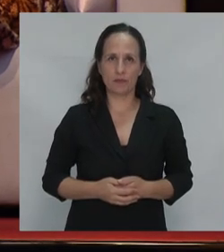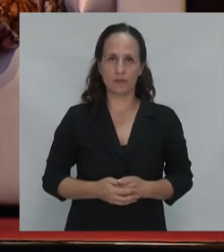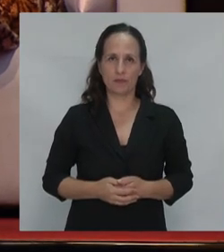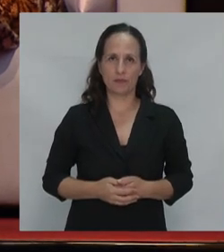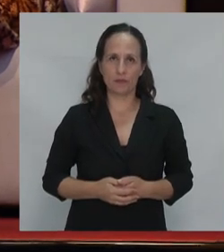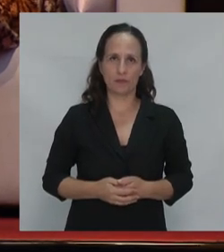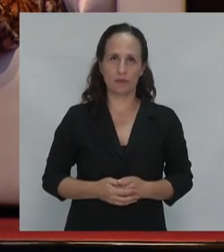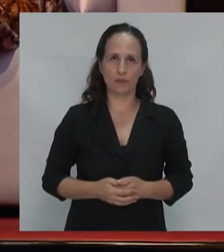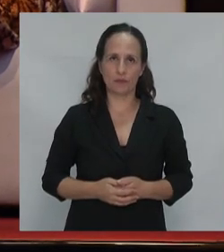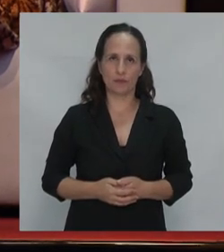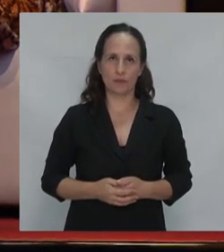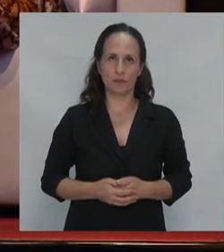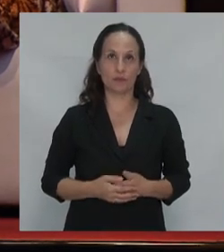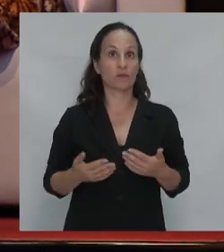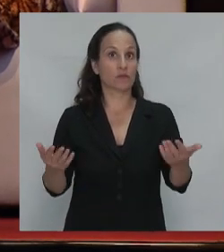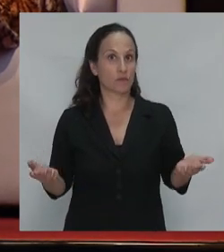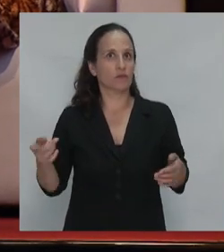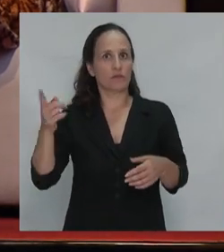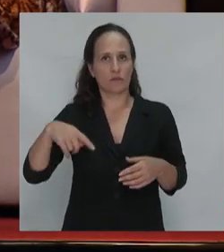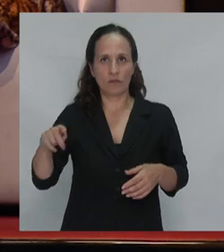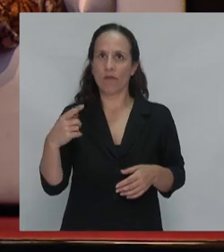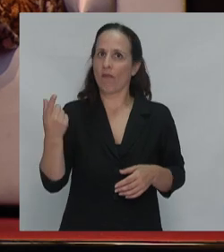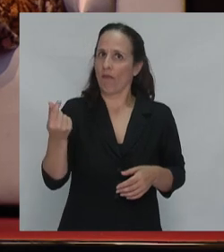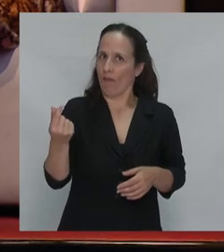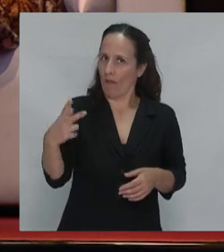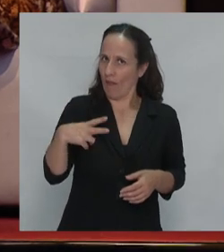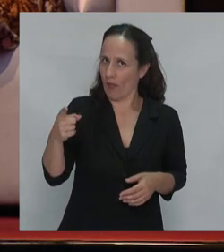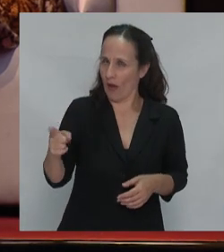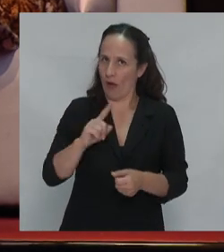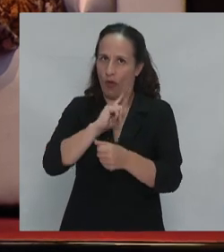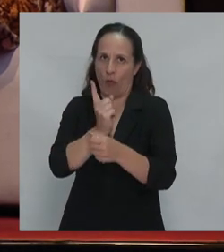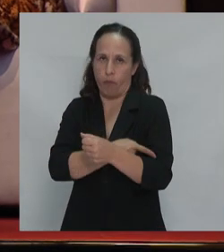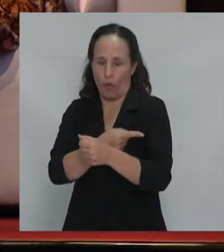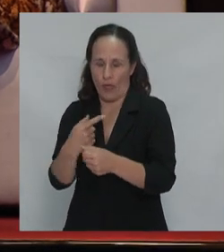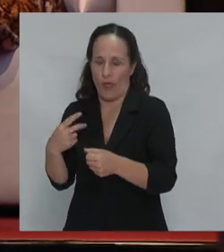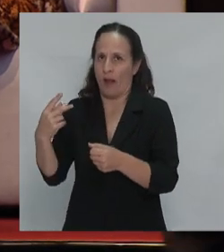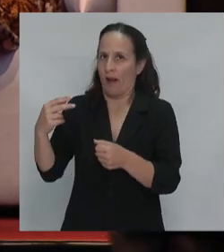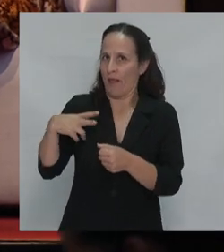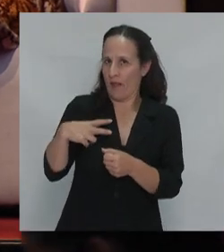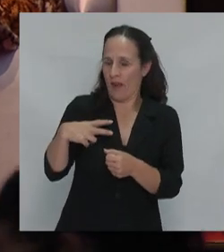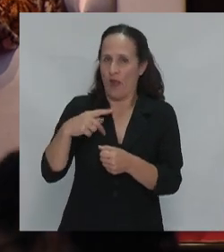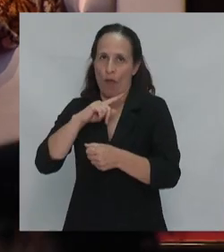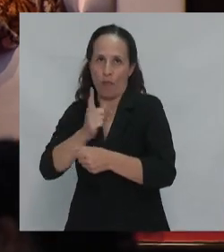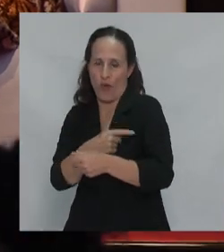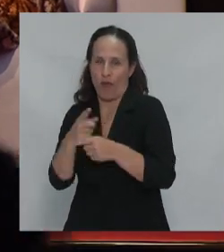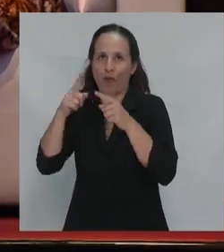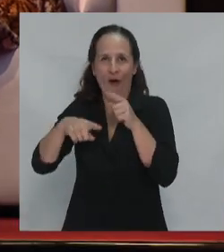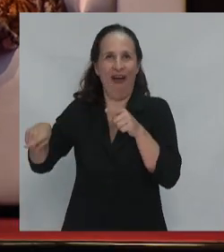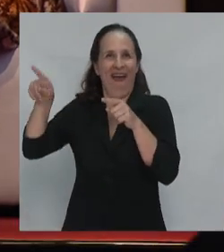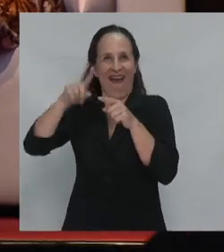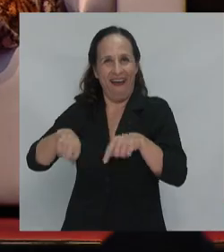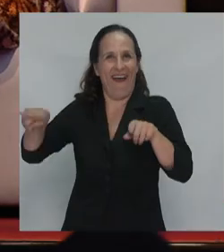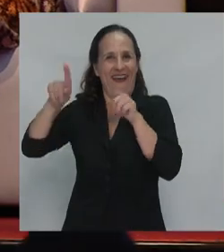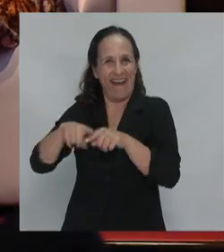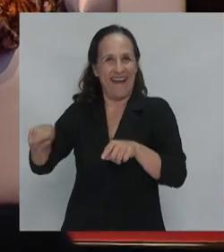with more money, more power, then more money, it's a cycle. We have to stop this. The only way